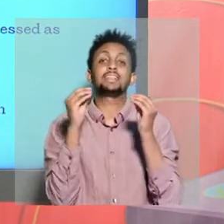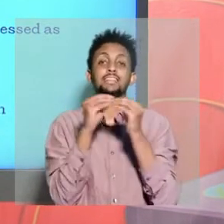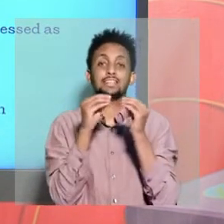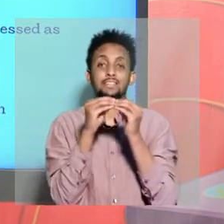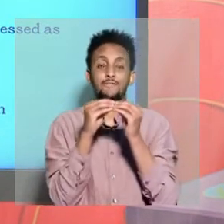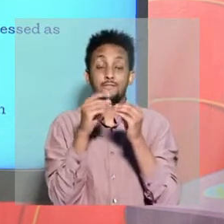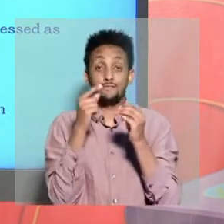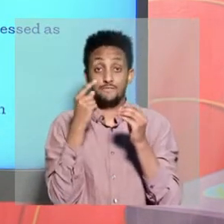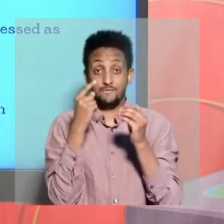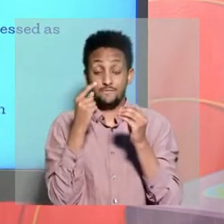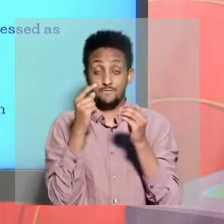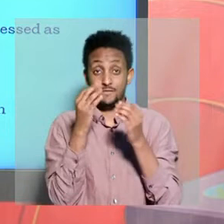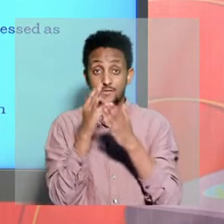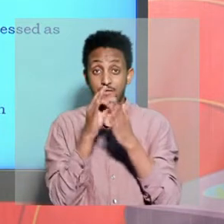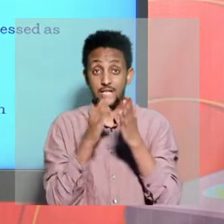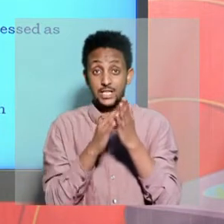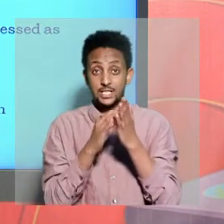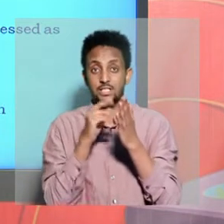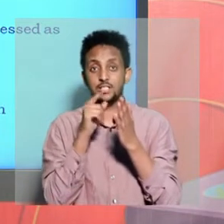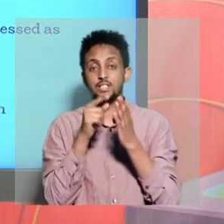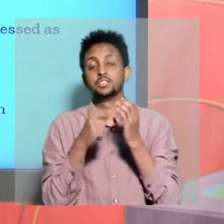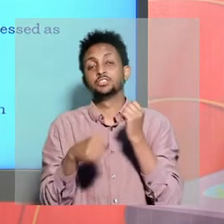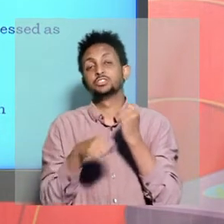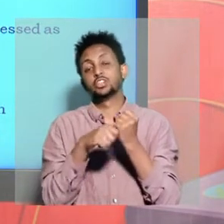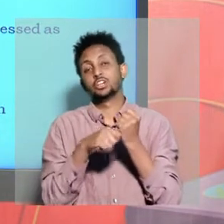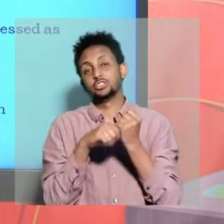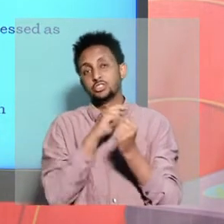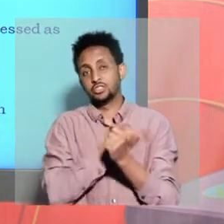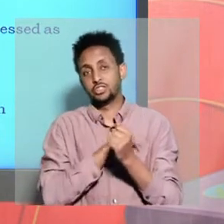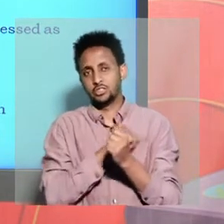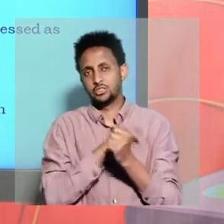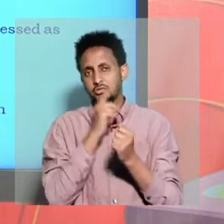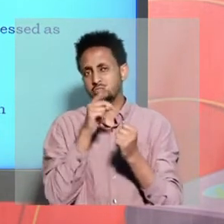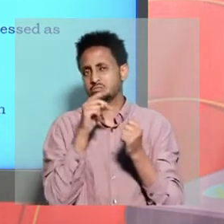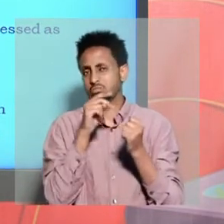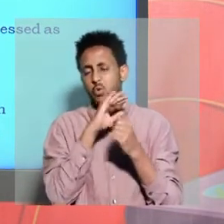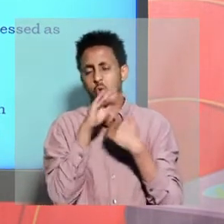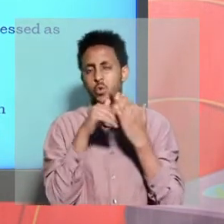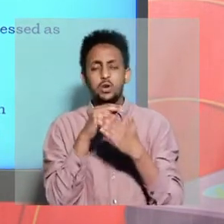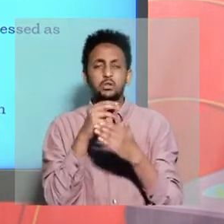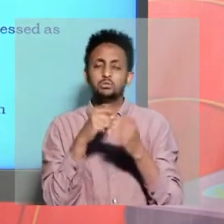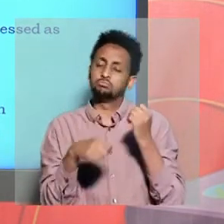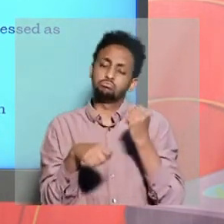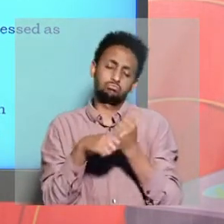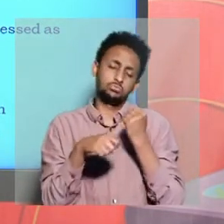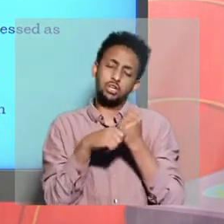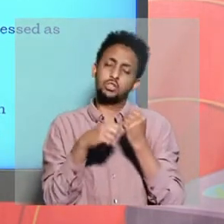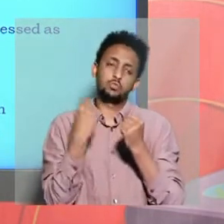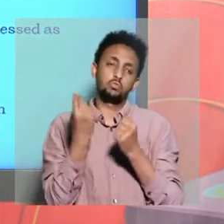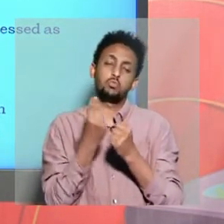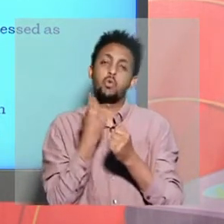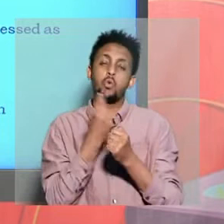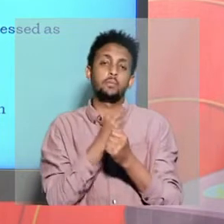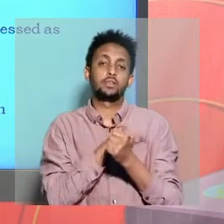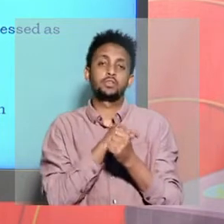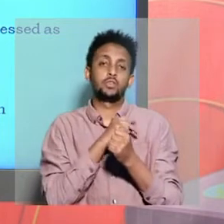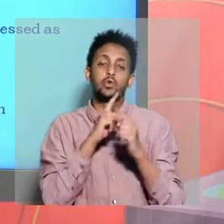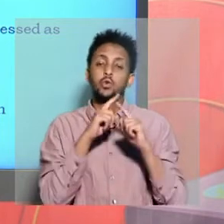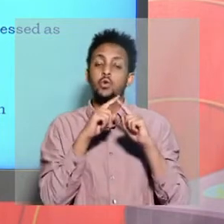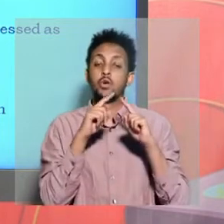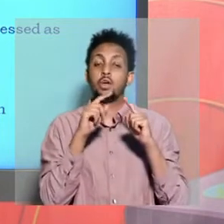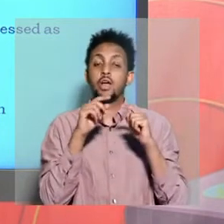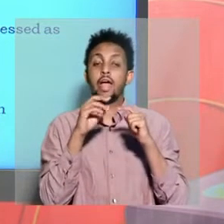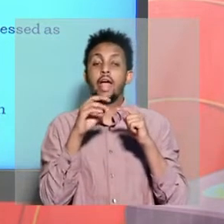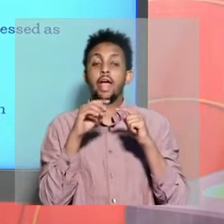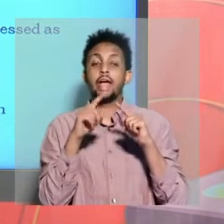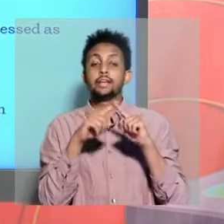that matter so that that matter contains the charge nature. Actually, all matter has charge property except photons, so that